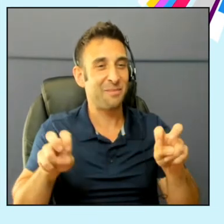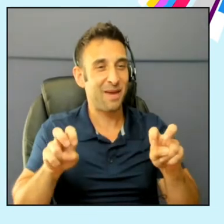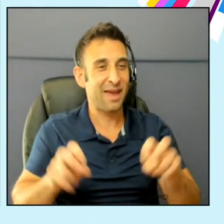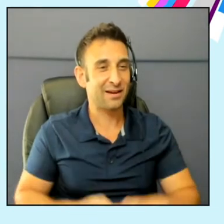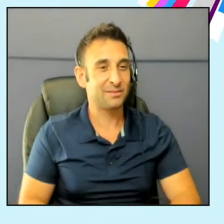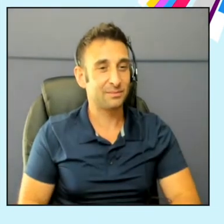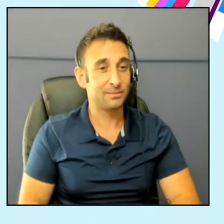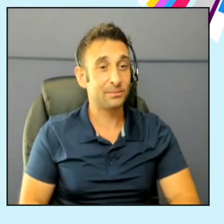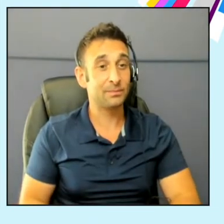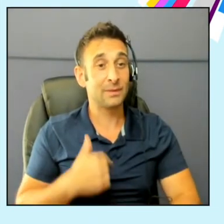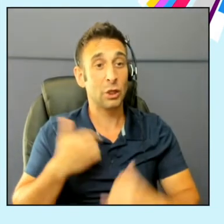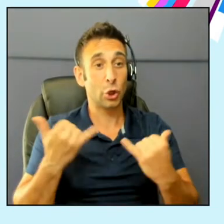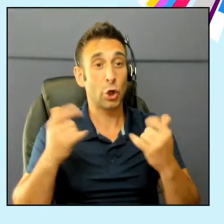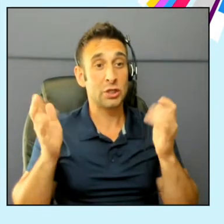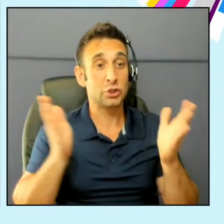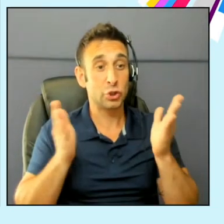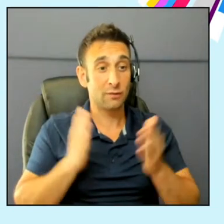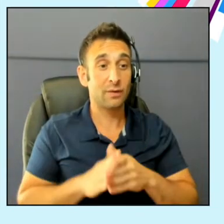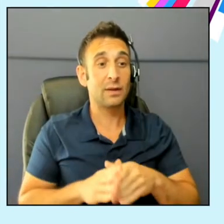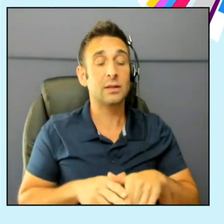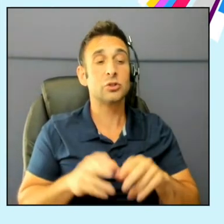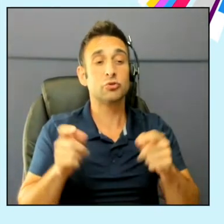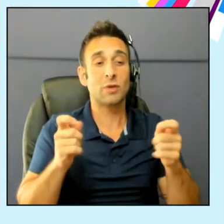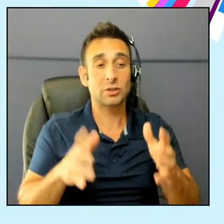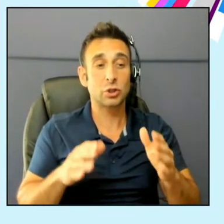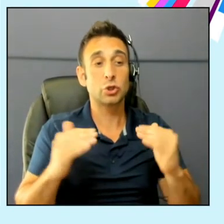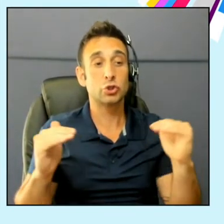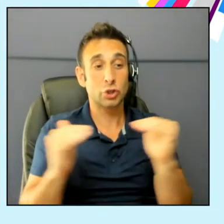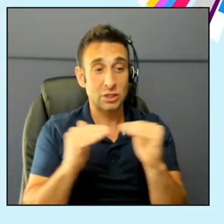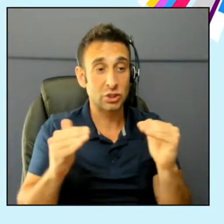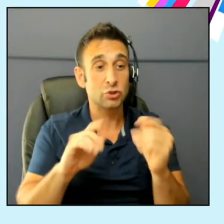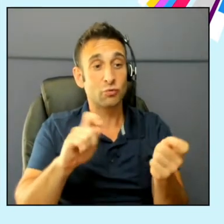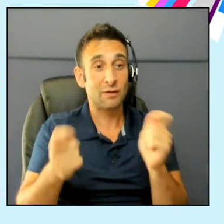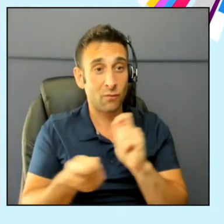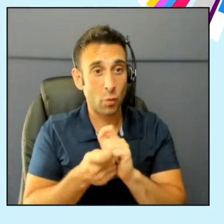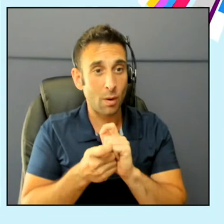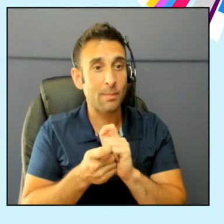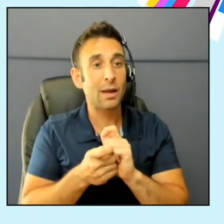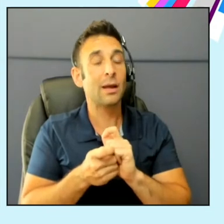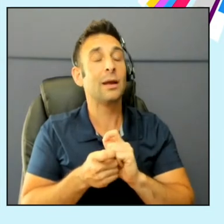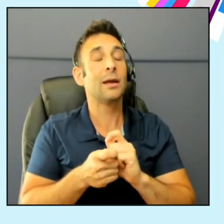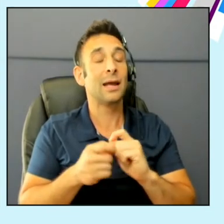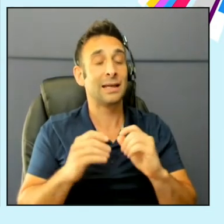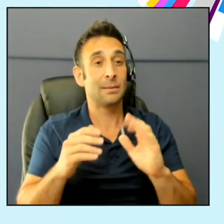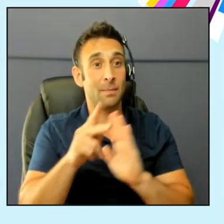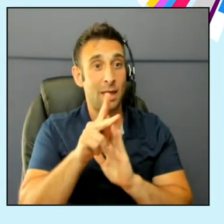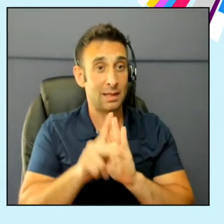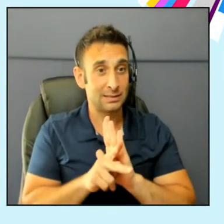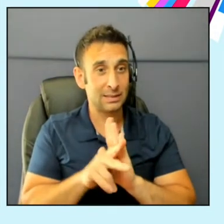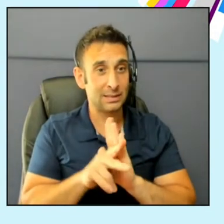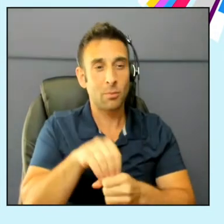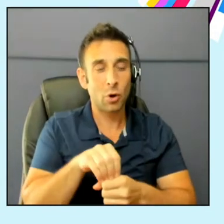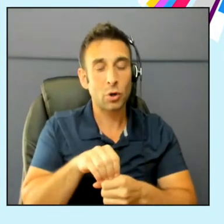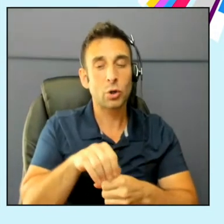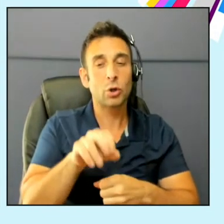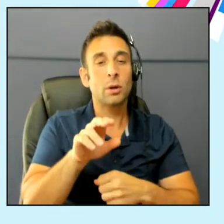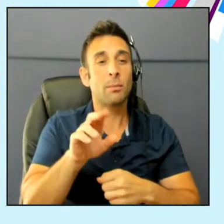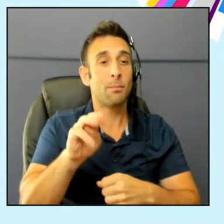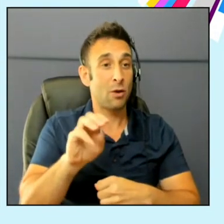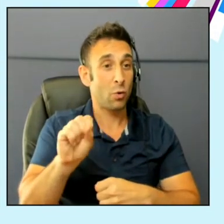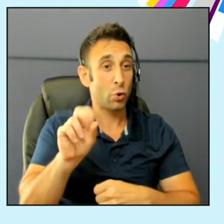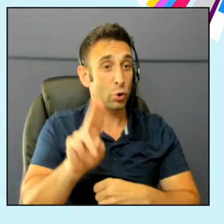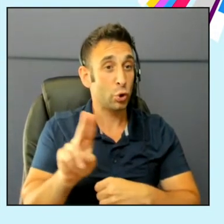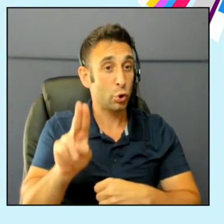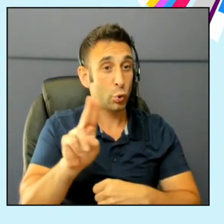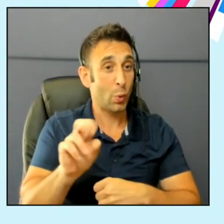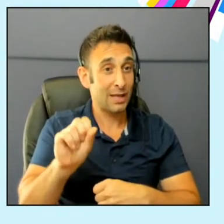as the Director for Justice Reform and Racial Equity Policy as part of the Microsoft U.S. Government Affairs team. For